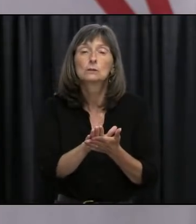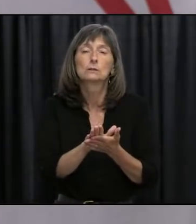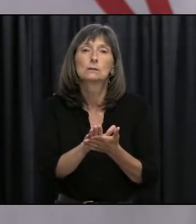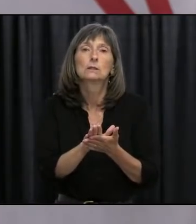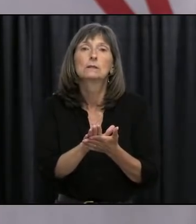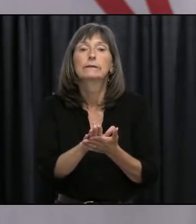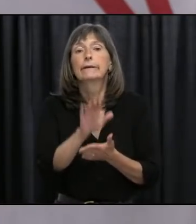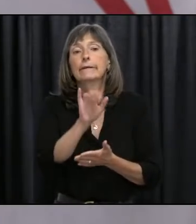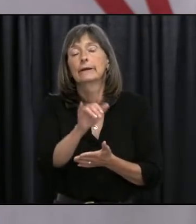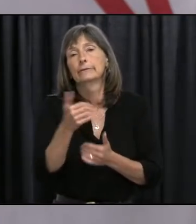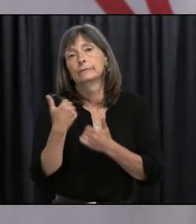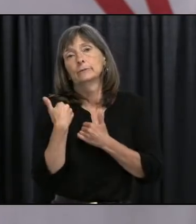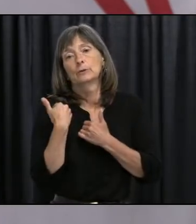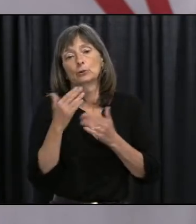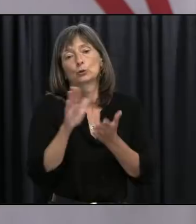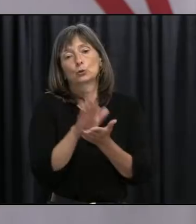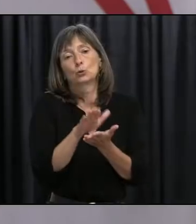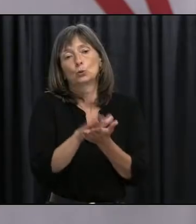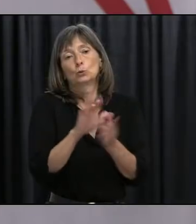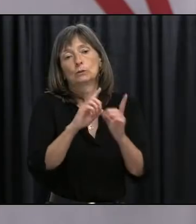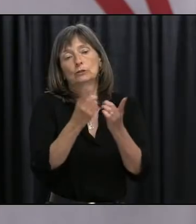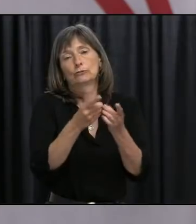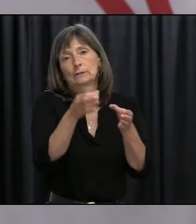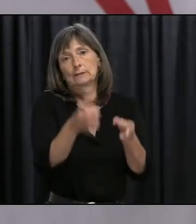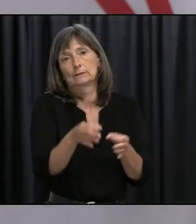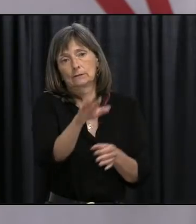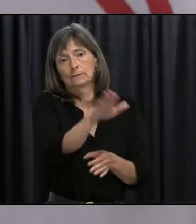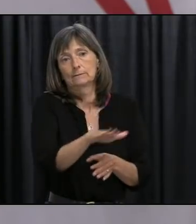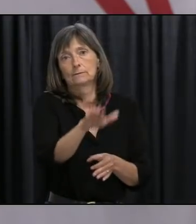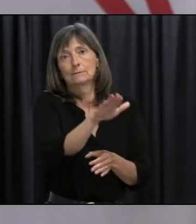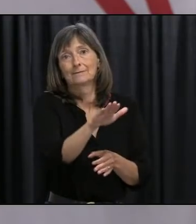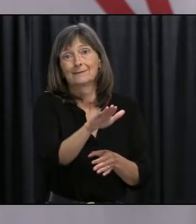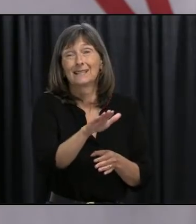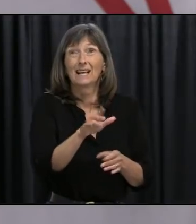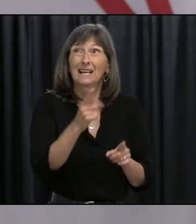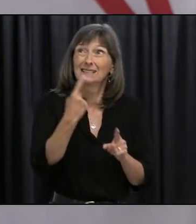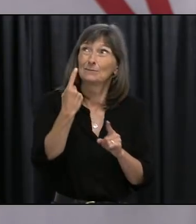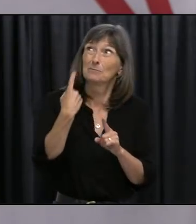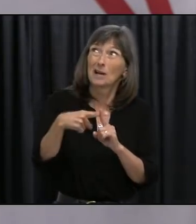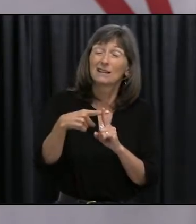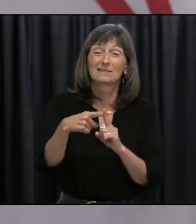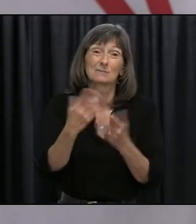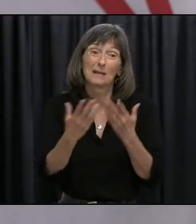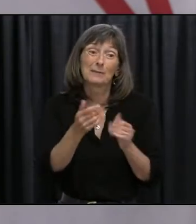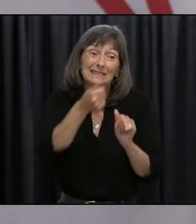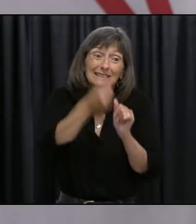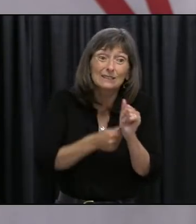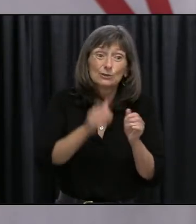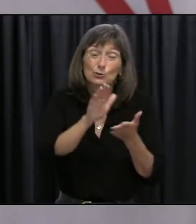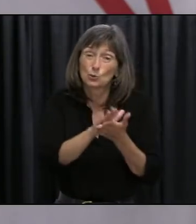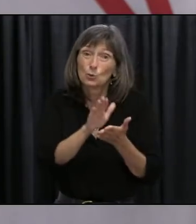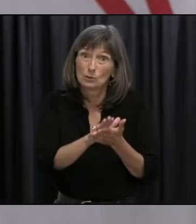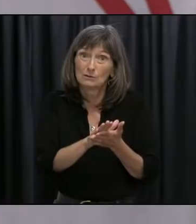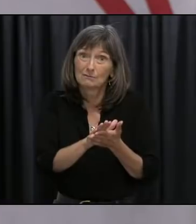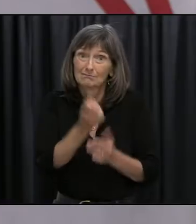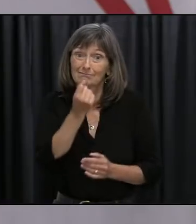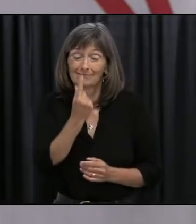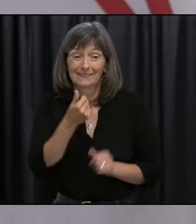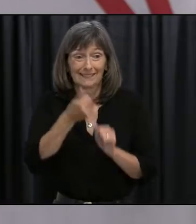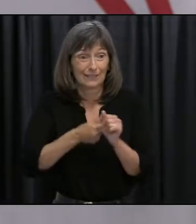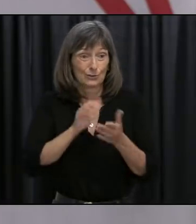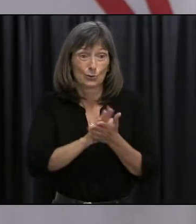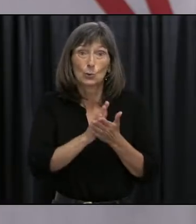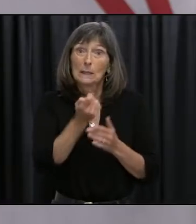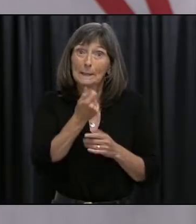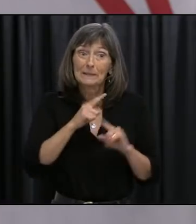the responsibility of the school districts. You could even take this down to the school level, because not every single school is the same, as we know.